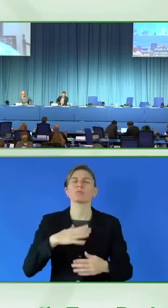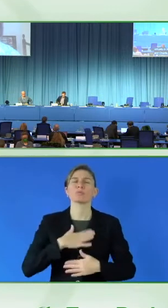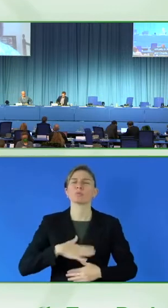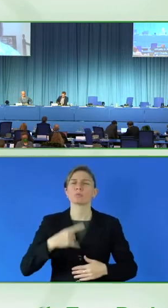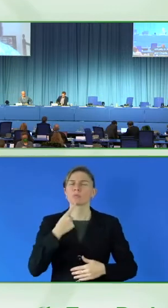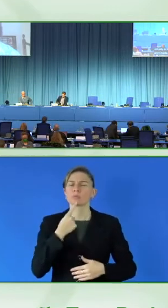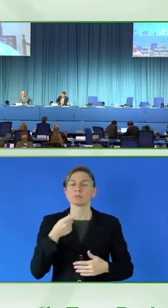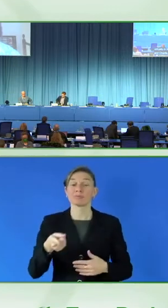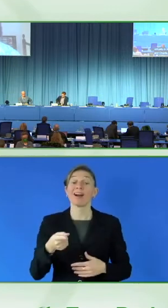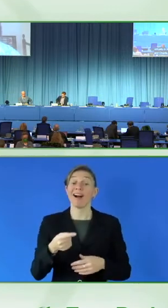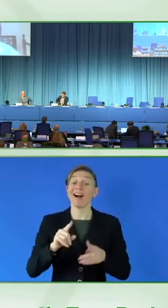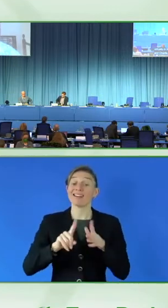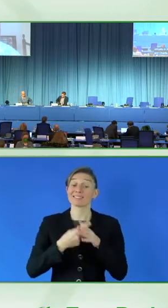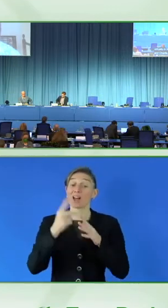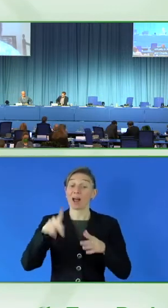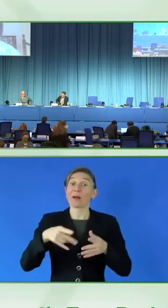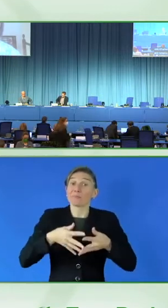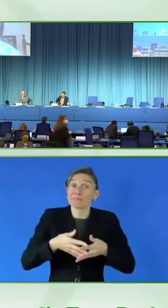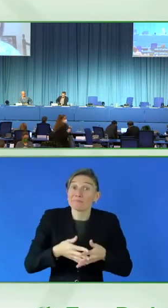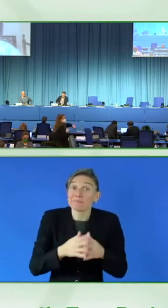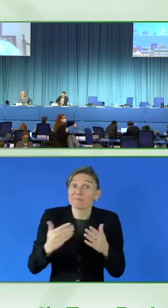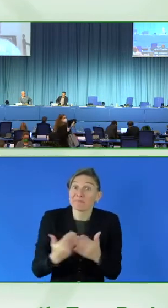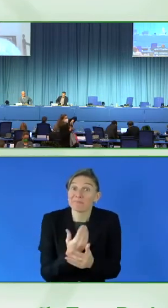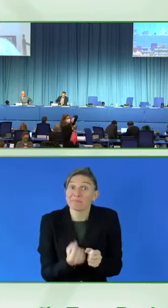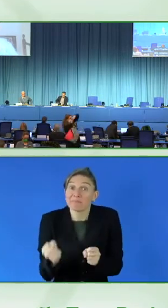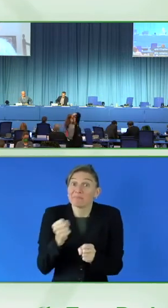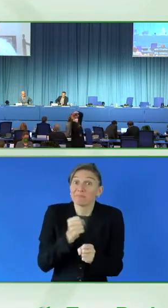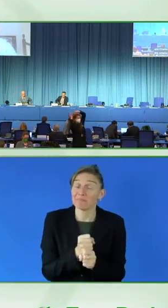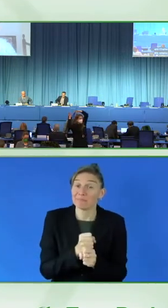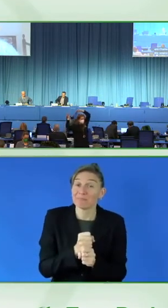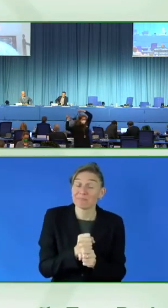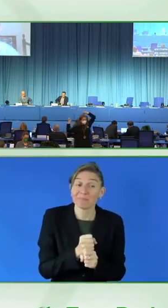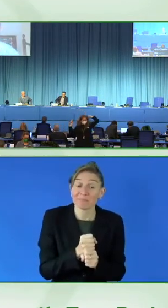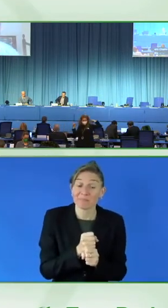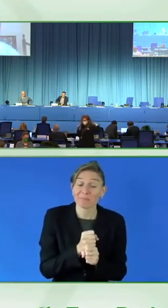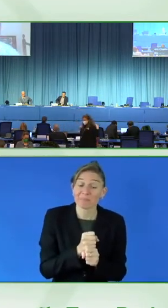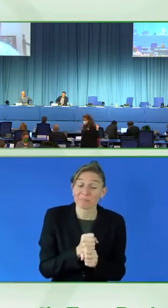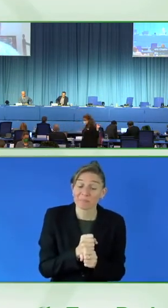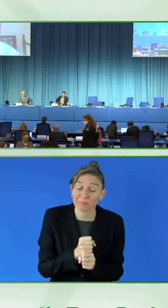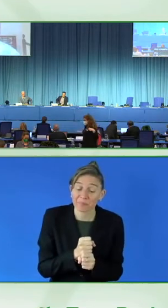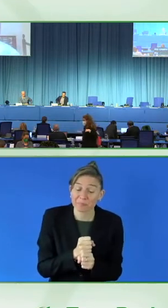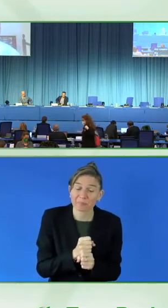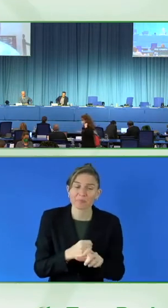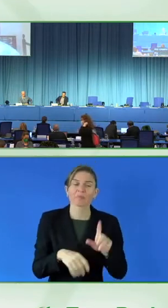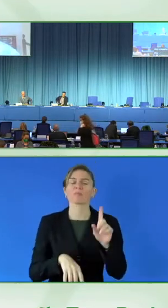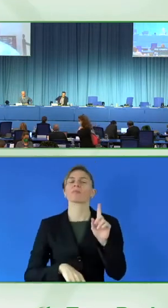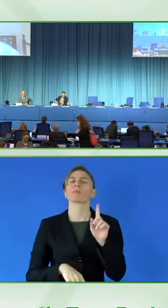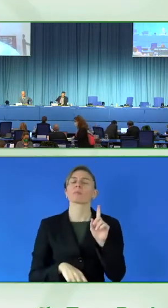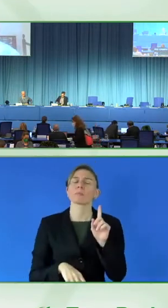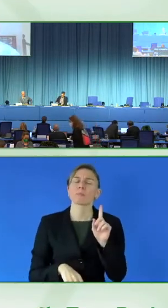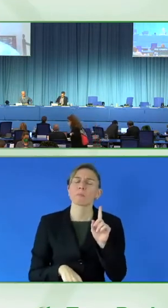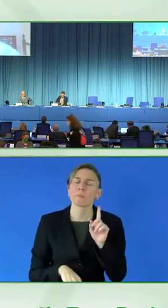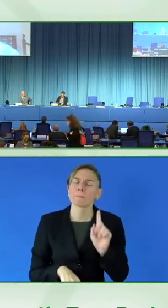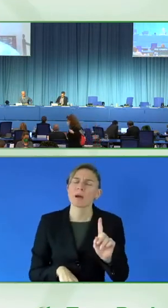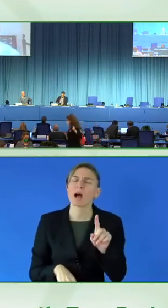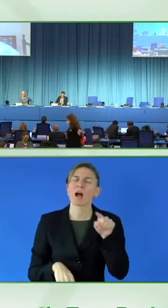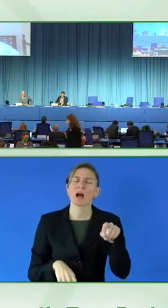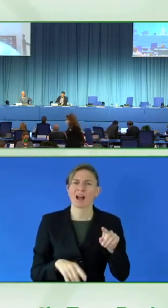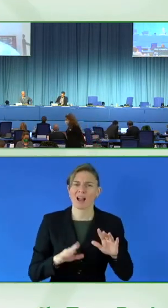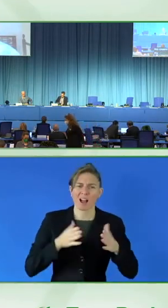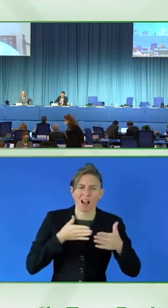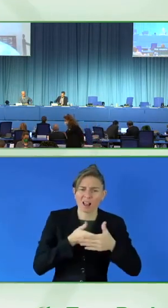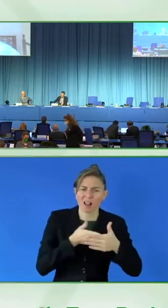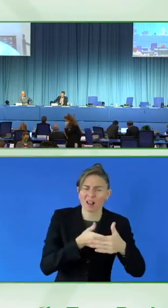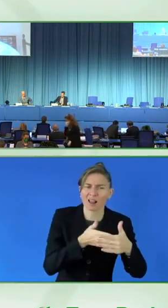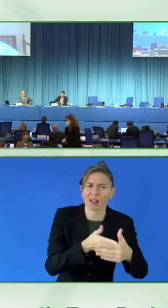on solutions? How do they overcome some of the challenges of a fragmented market? Are there startups which have good